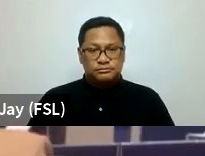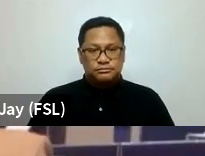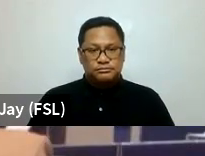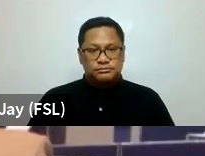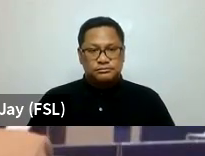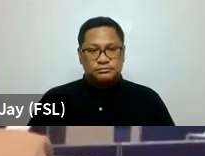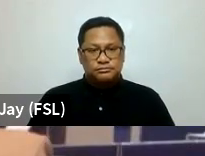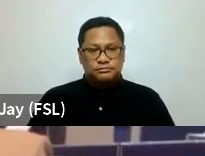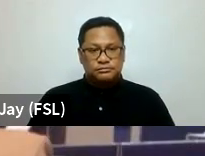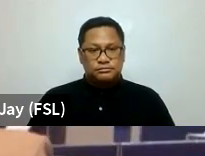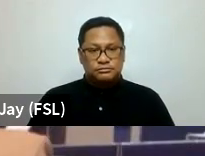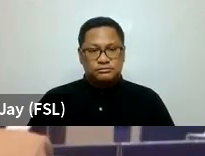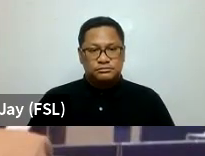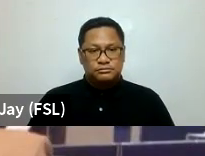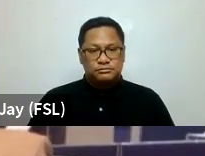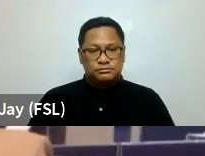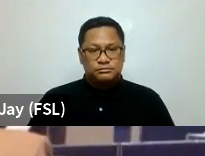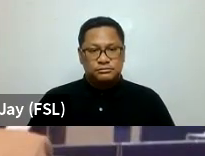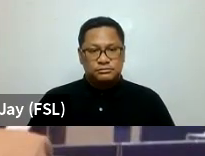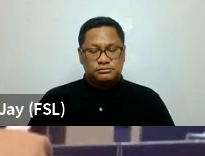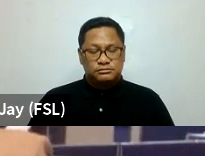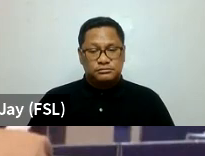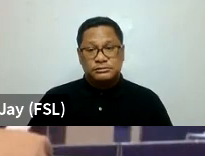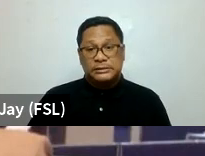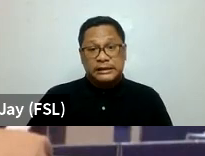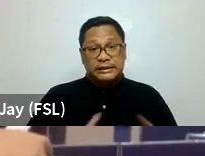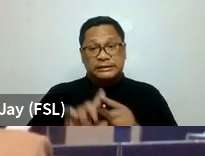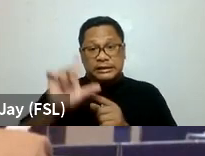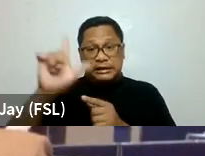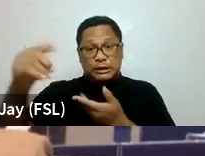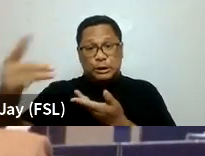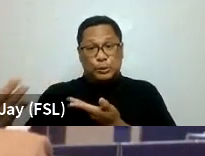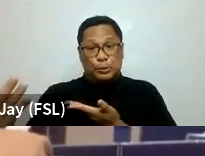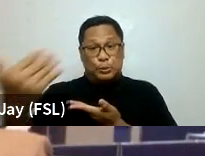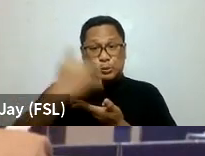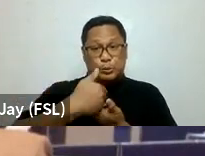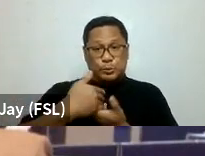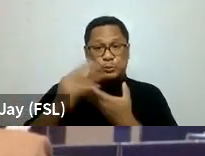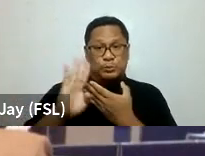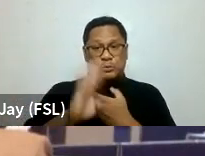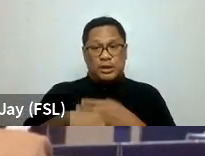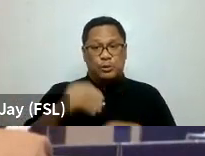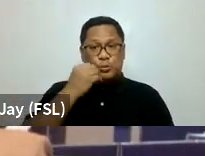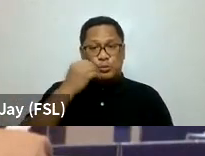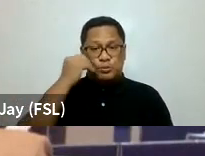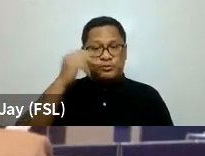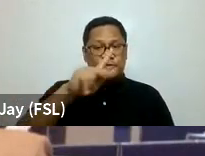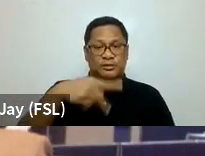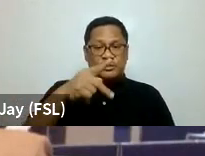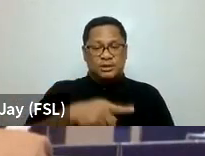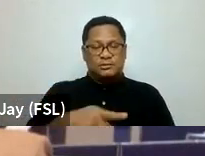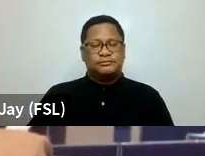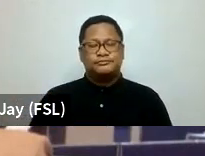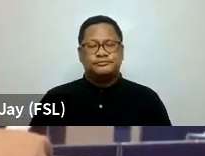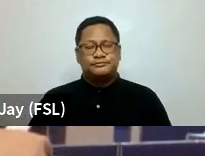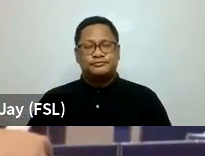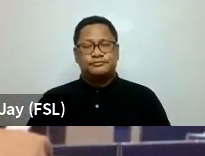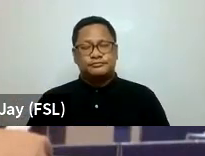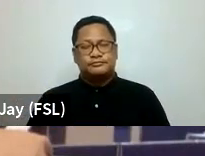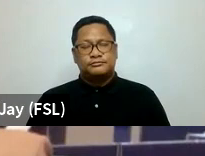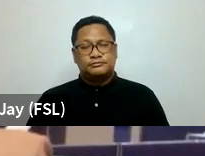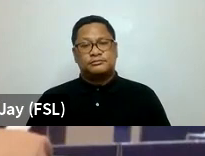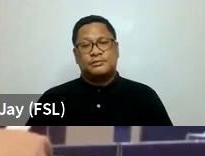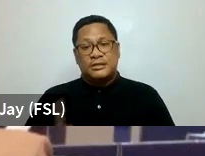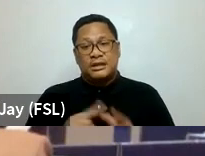And then went back to the Philippines. I went back home. Sabi ko, ano kaya